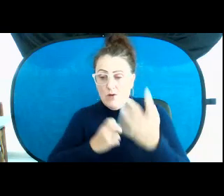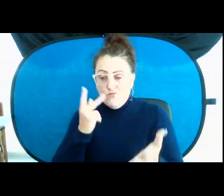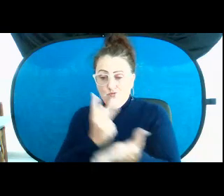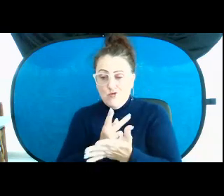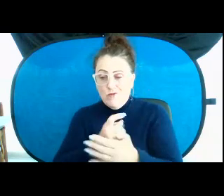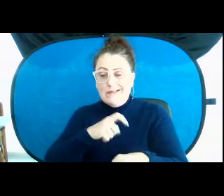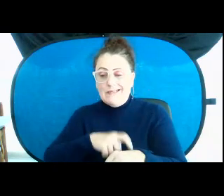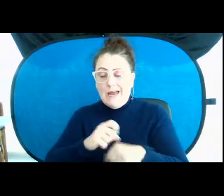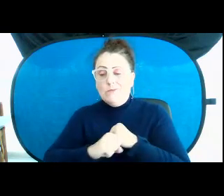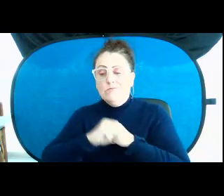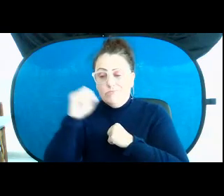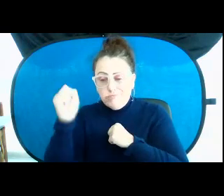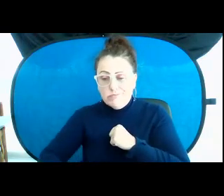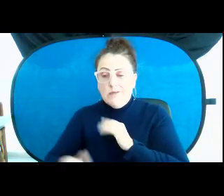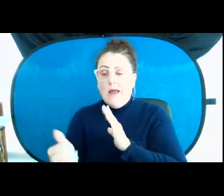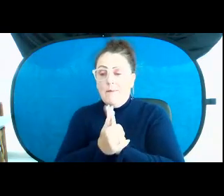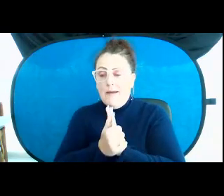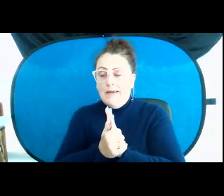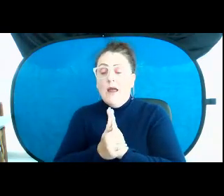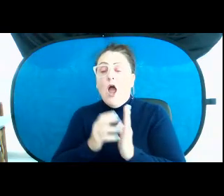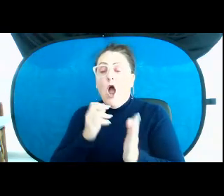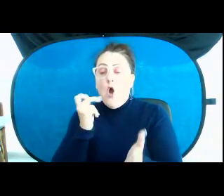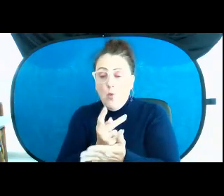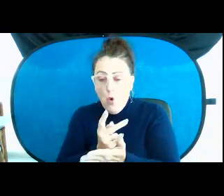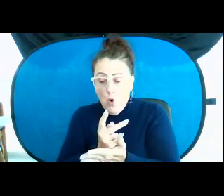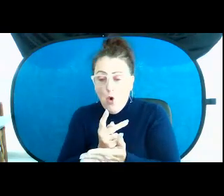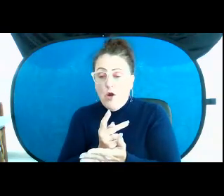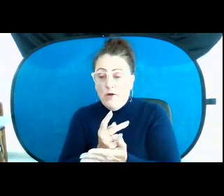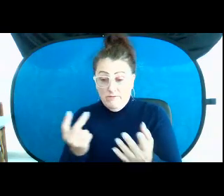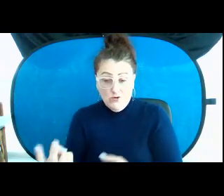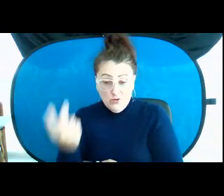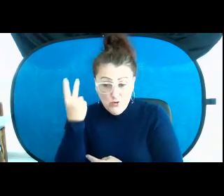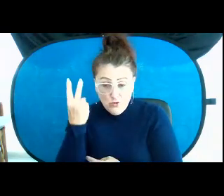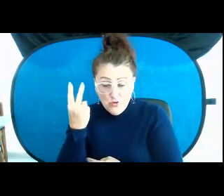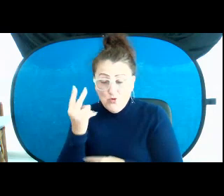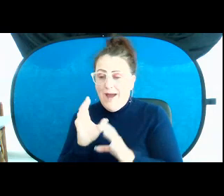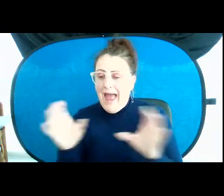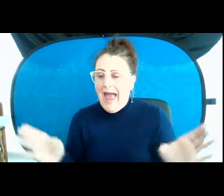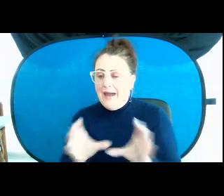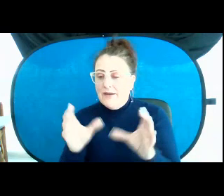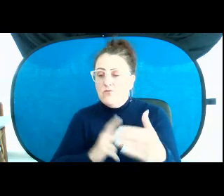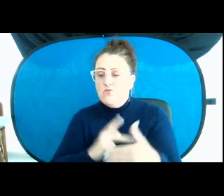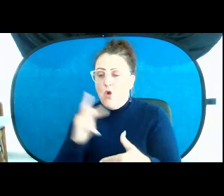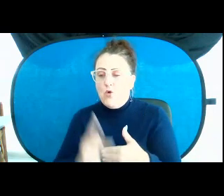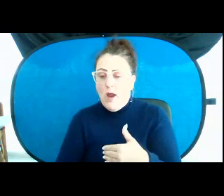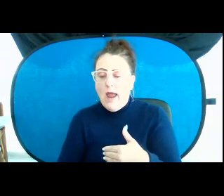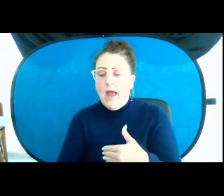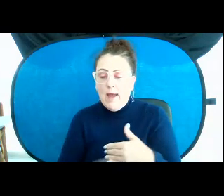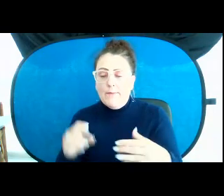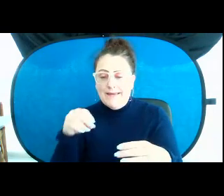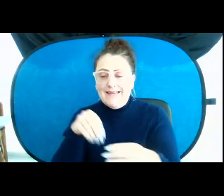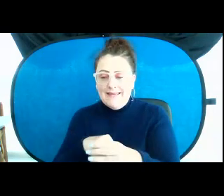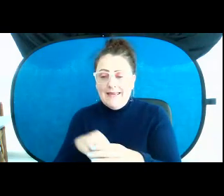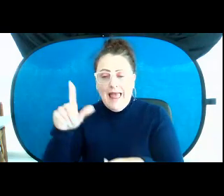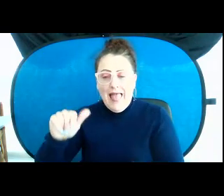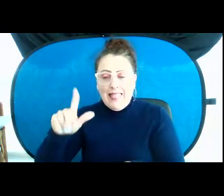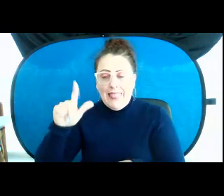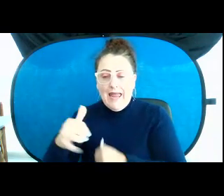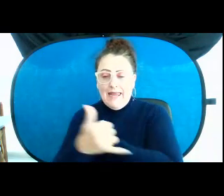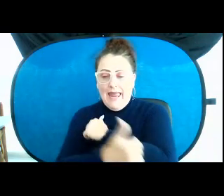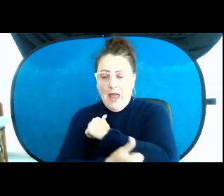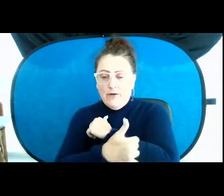amend the period of contract award for 2 locally administered active transportation program projects in Los Angeles County, as well